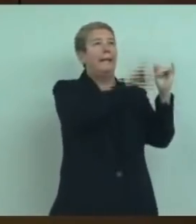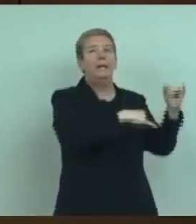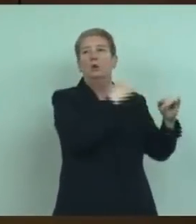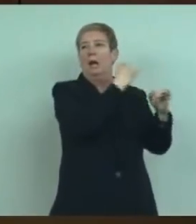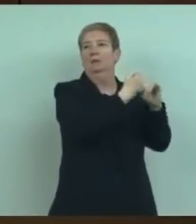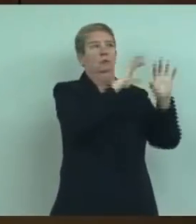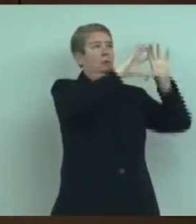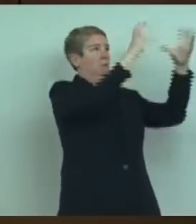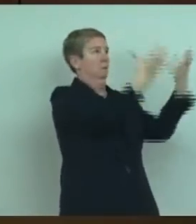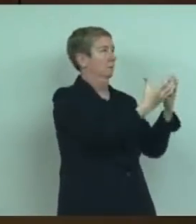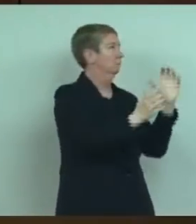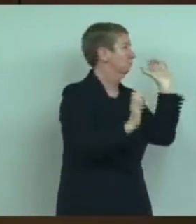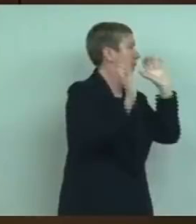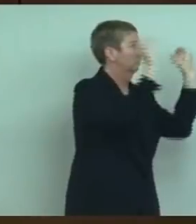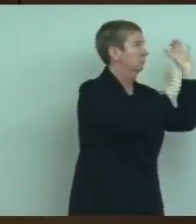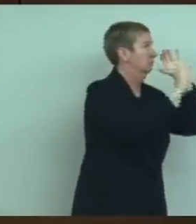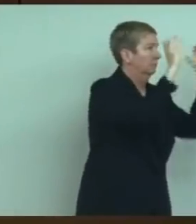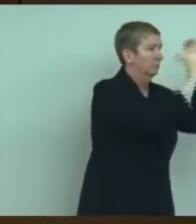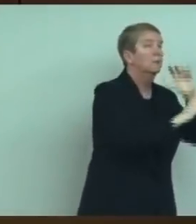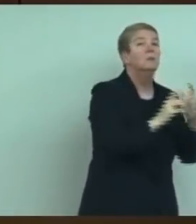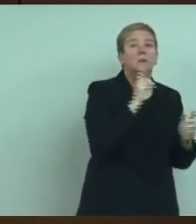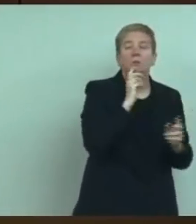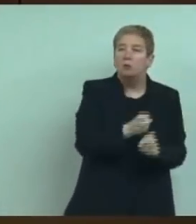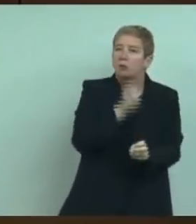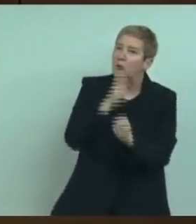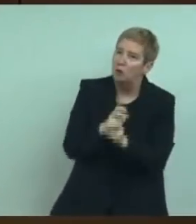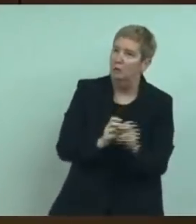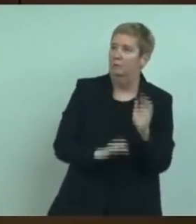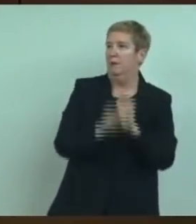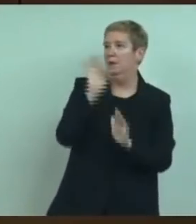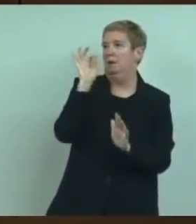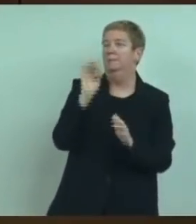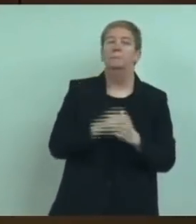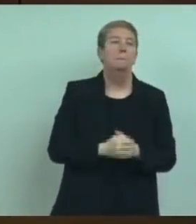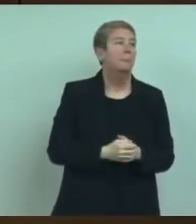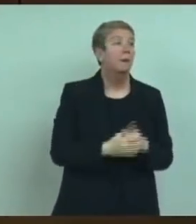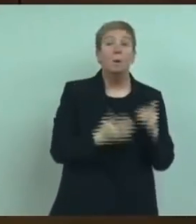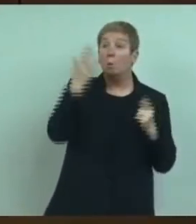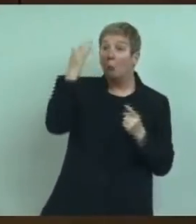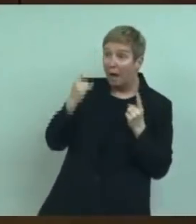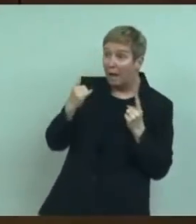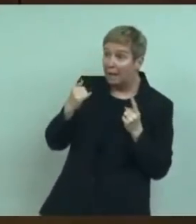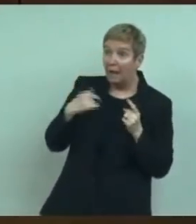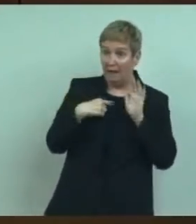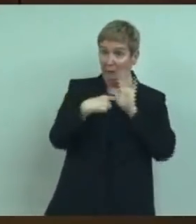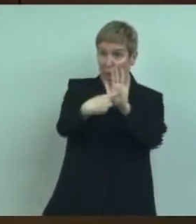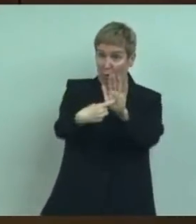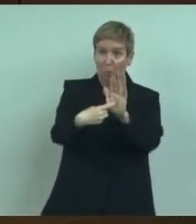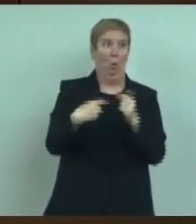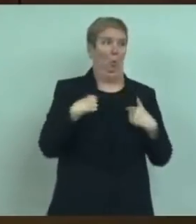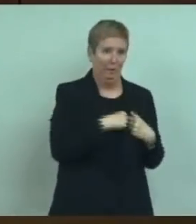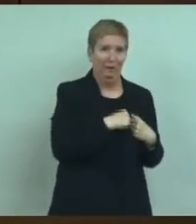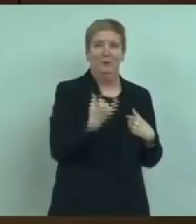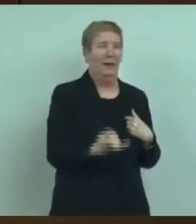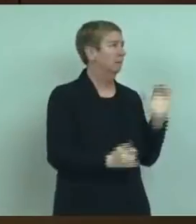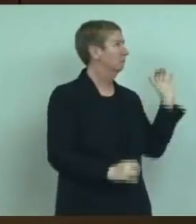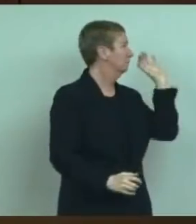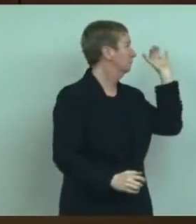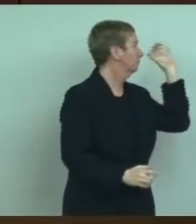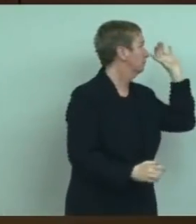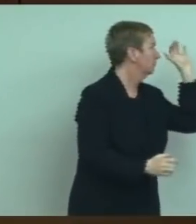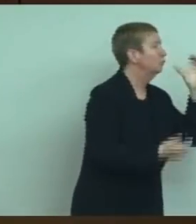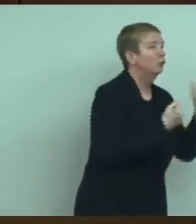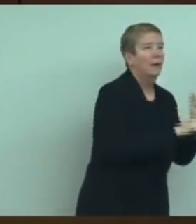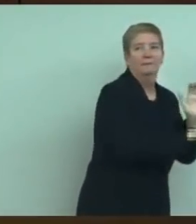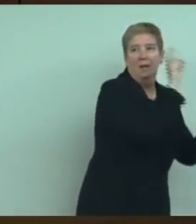more difficult to acquire these. And why did I want to show you these? Because we're looking to acquire them all the time. We are making sure that we look